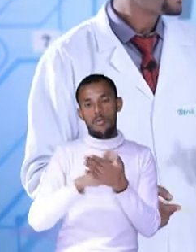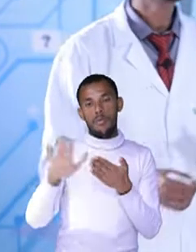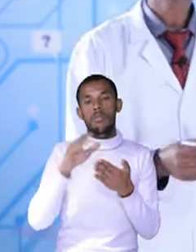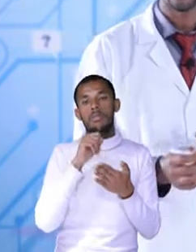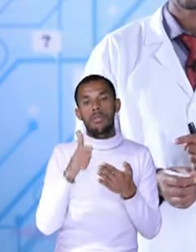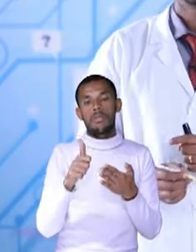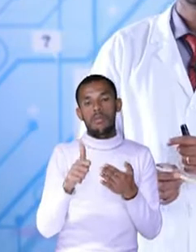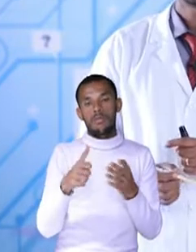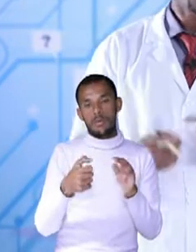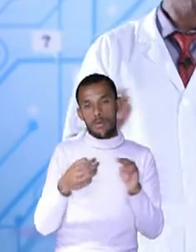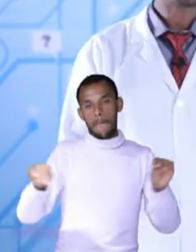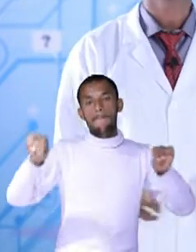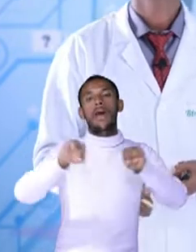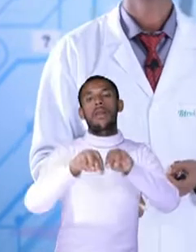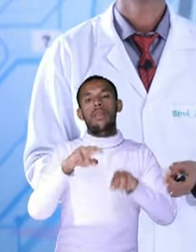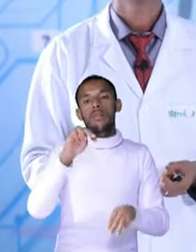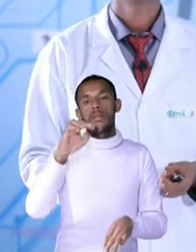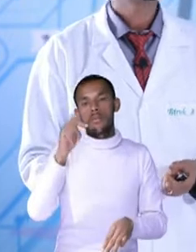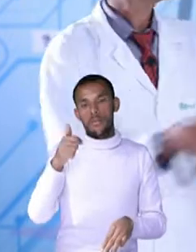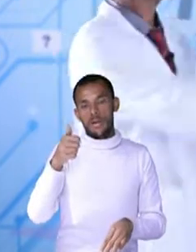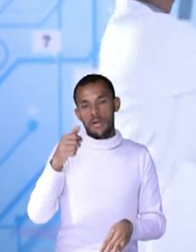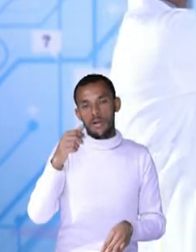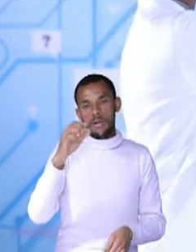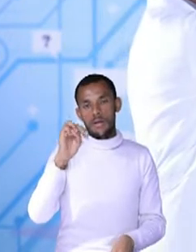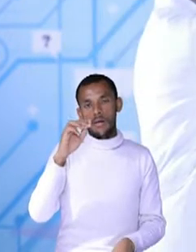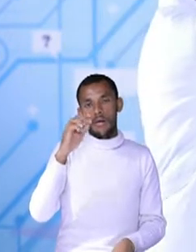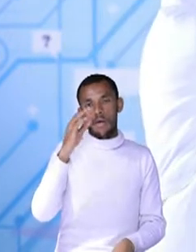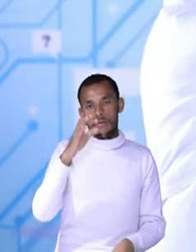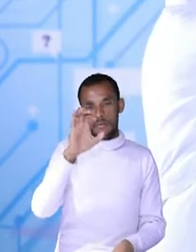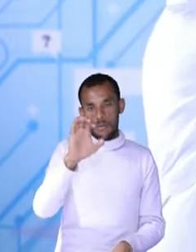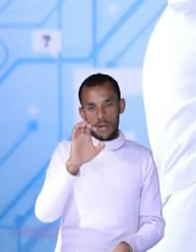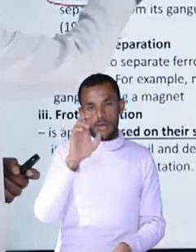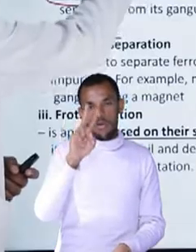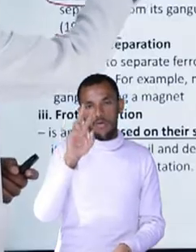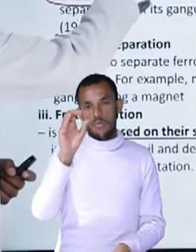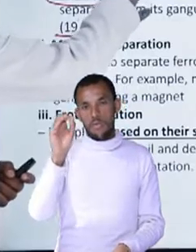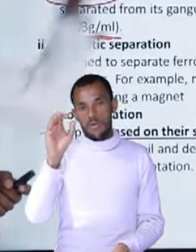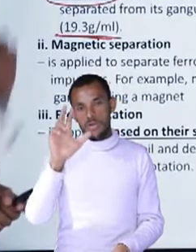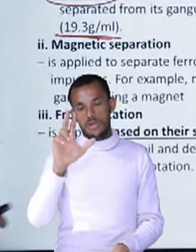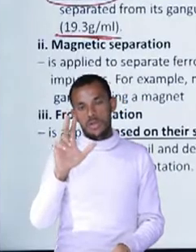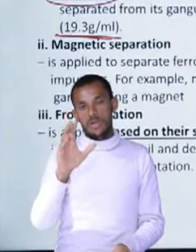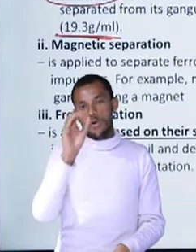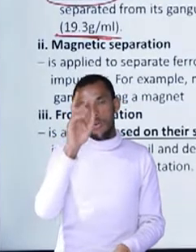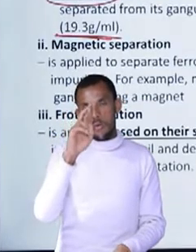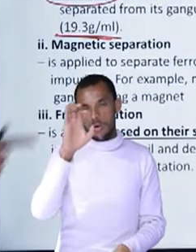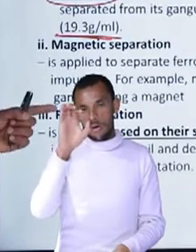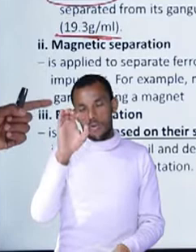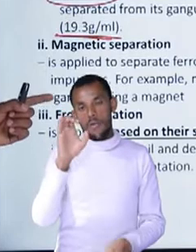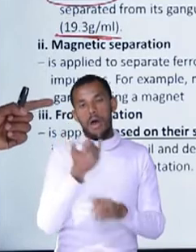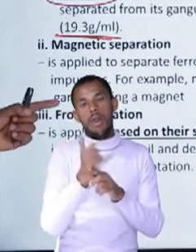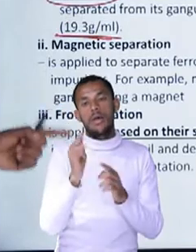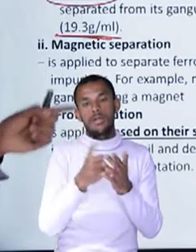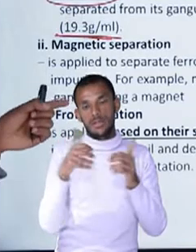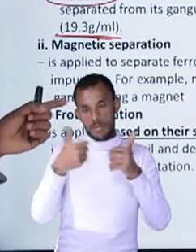example, magnetite, the ore of iron. Magnetite, Fe2O3, the ore of iron, is